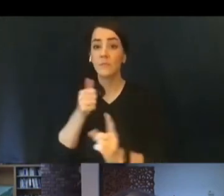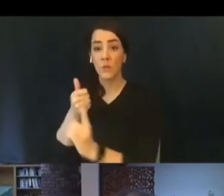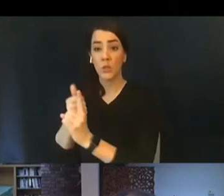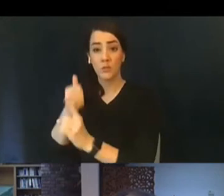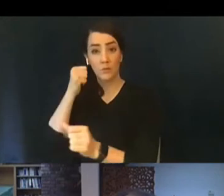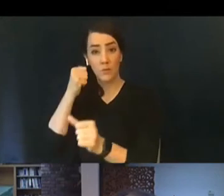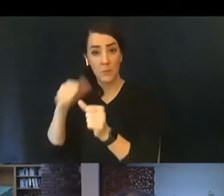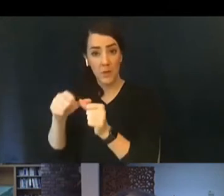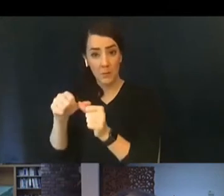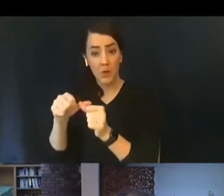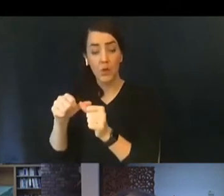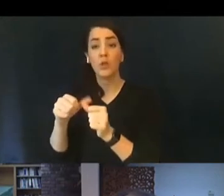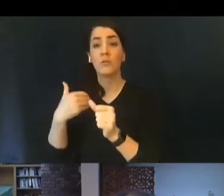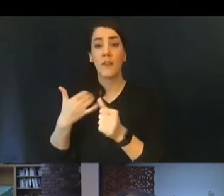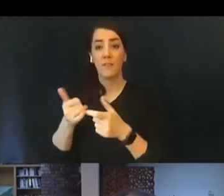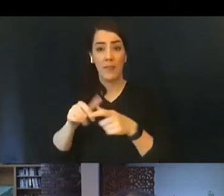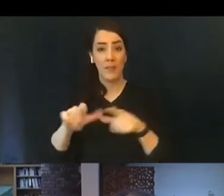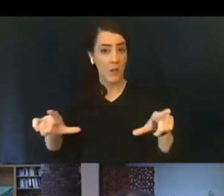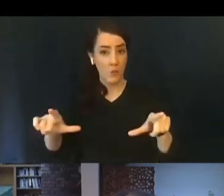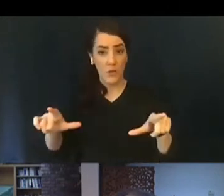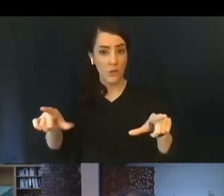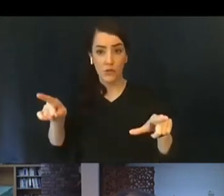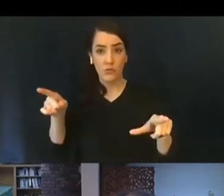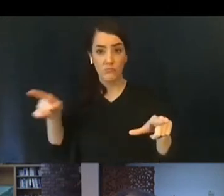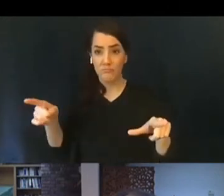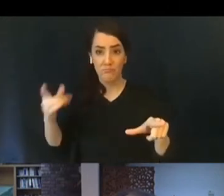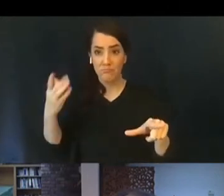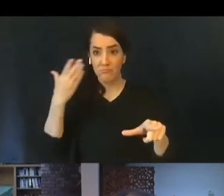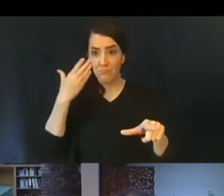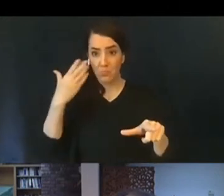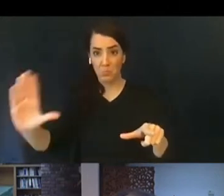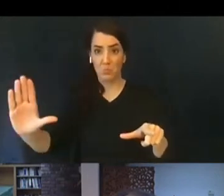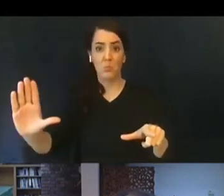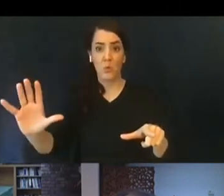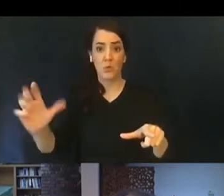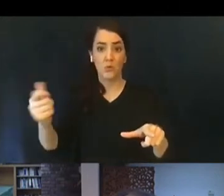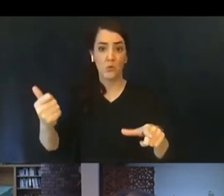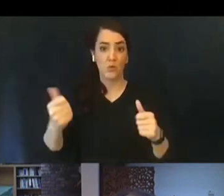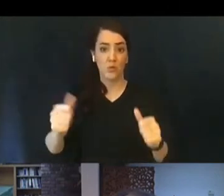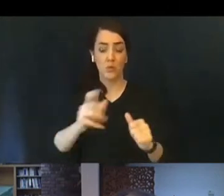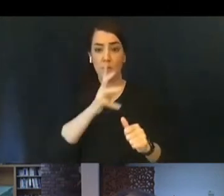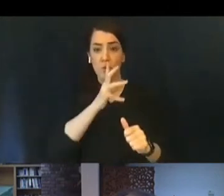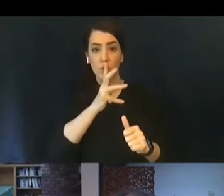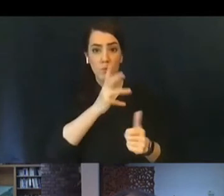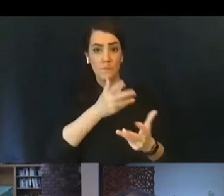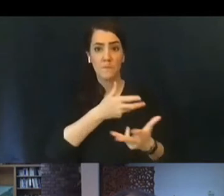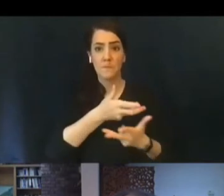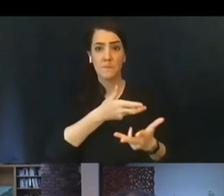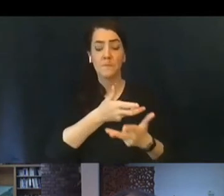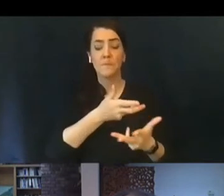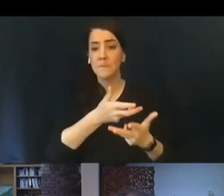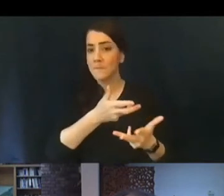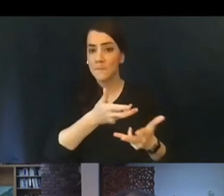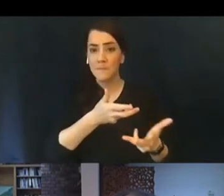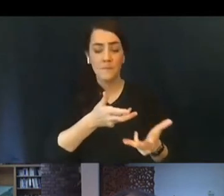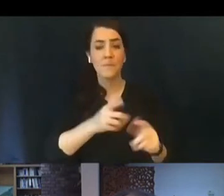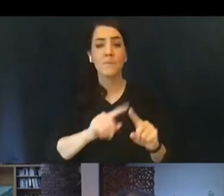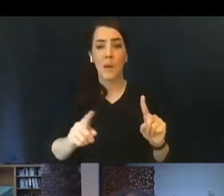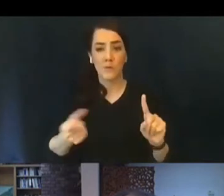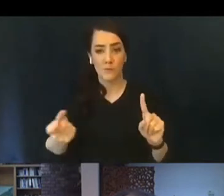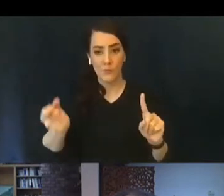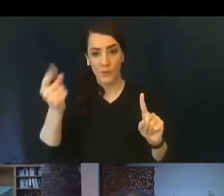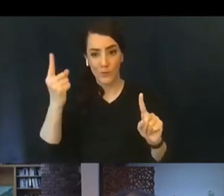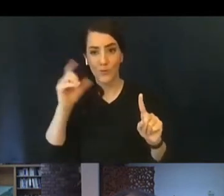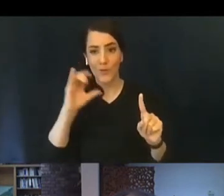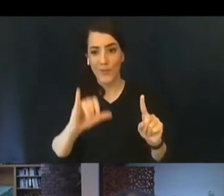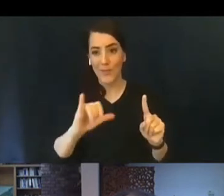a language she was not very well able to communicate in. And so, later on in life, of course, she learned that they were, the language